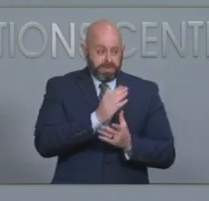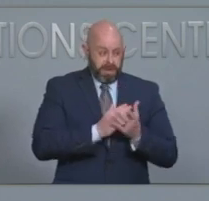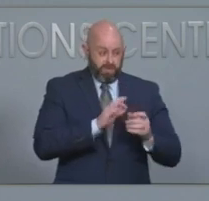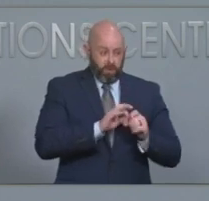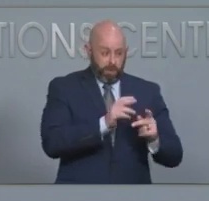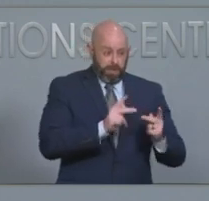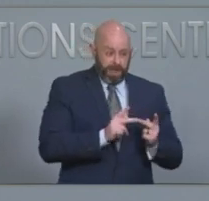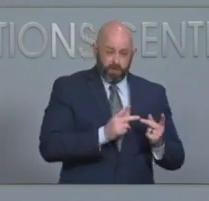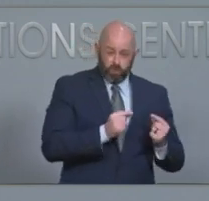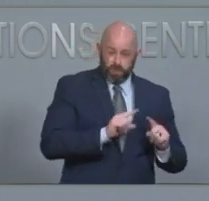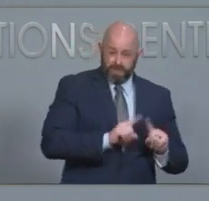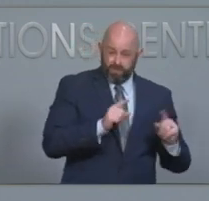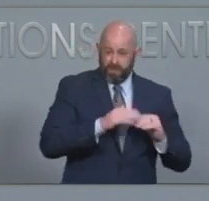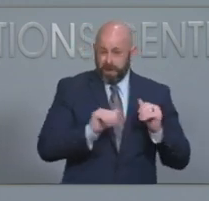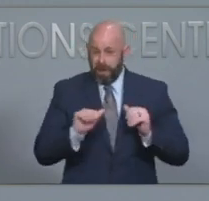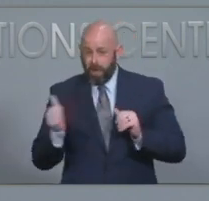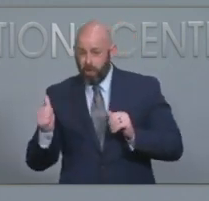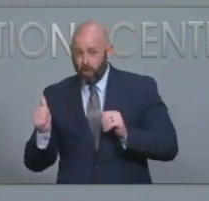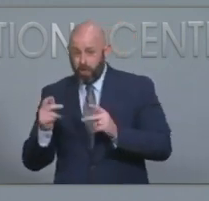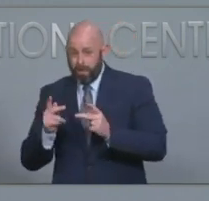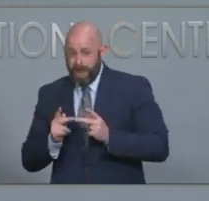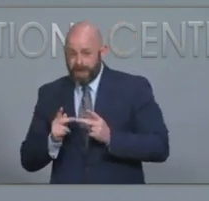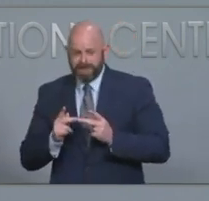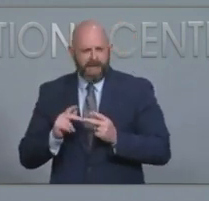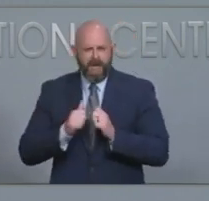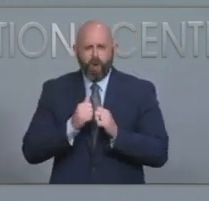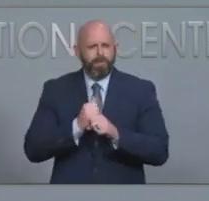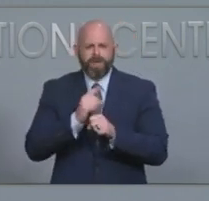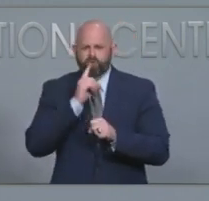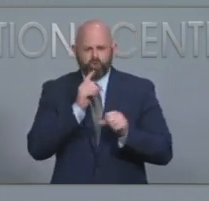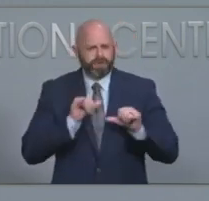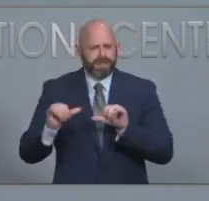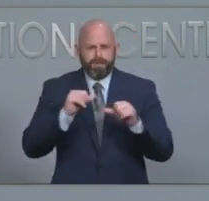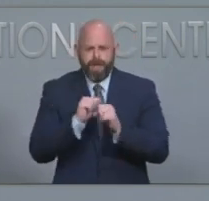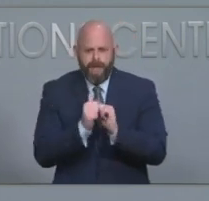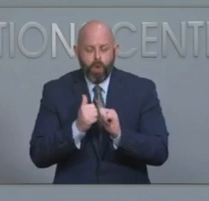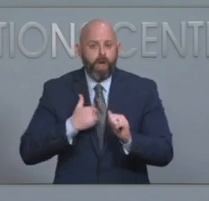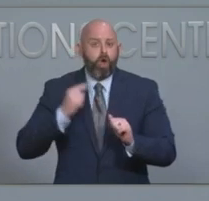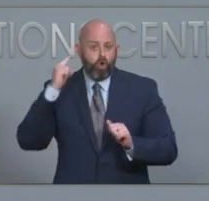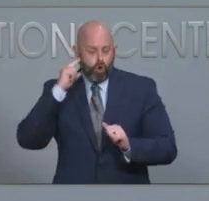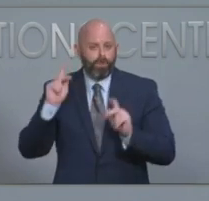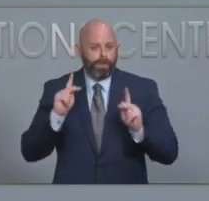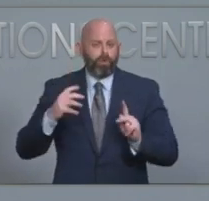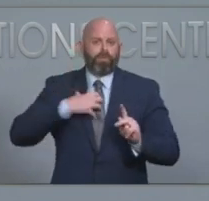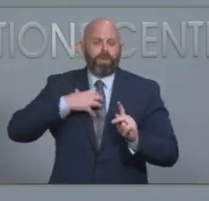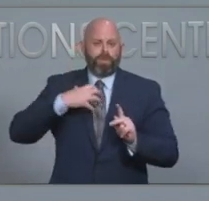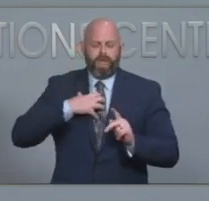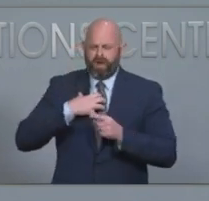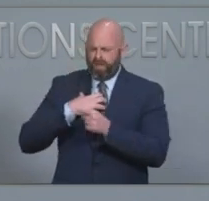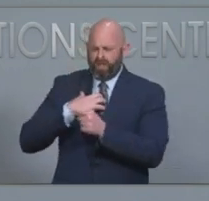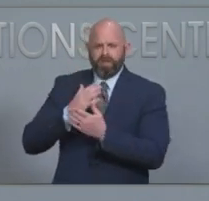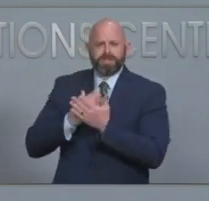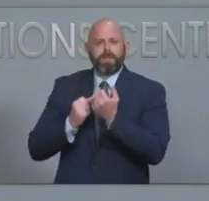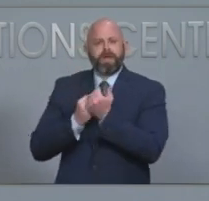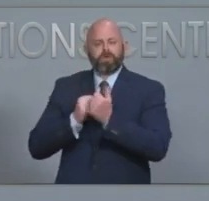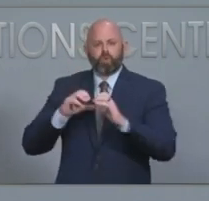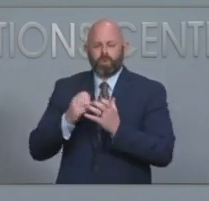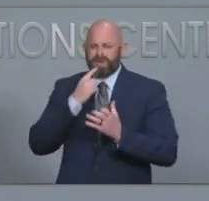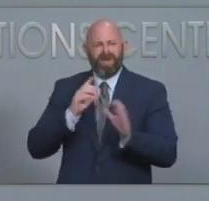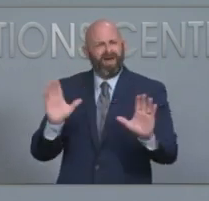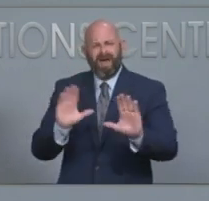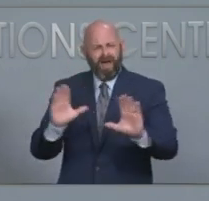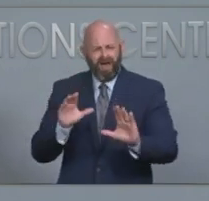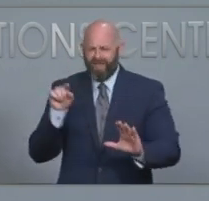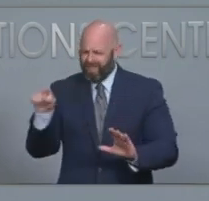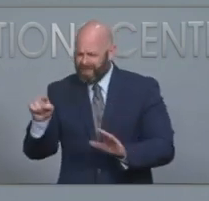and through early voting that there was a more uniform process, because we did hear some complaints from some advocacy groups about a lack of